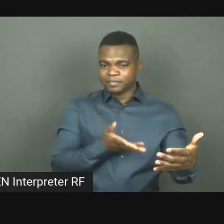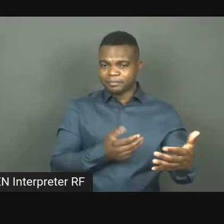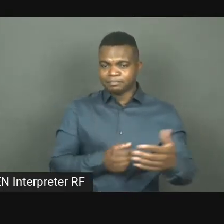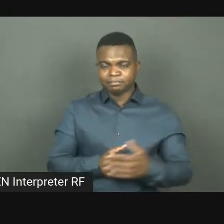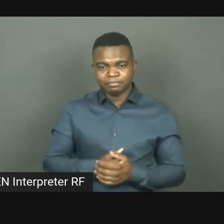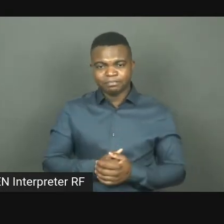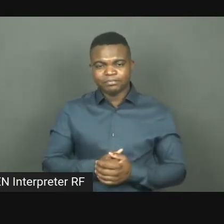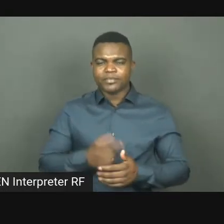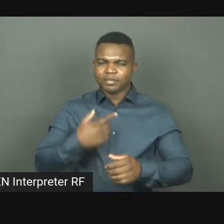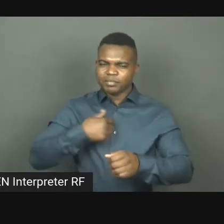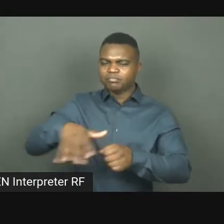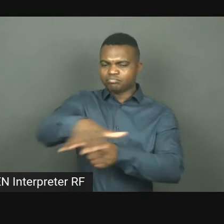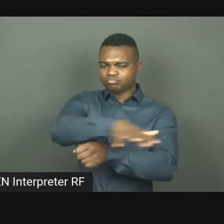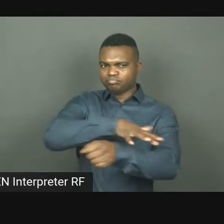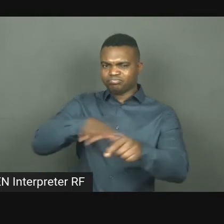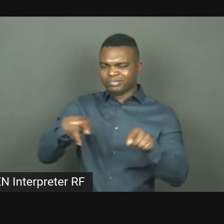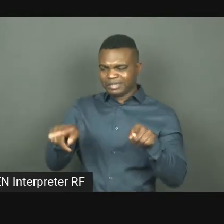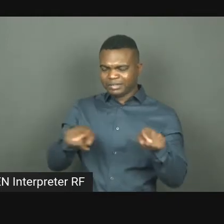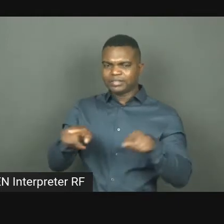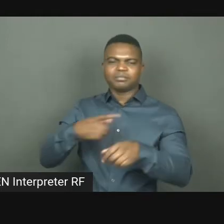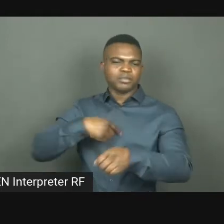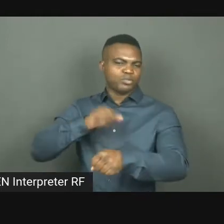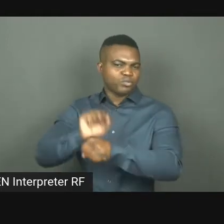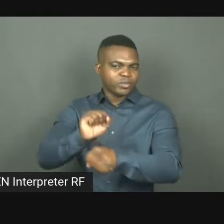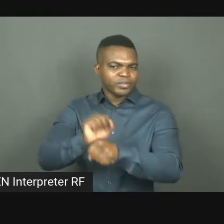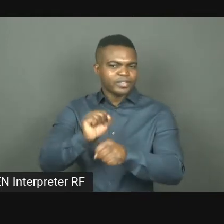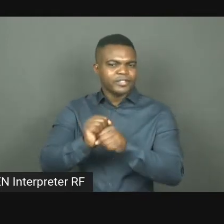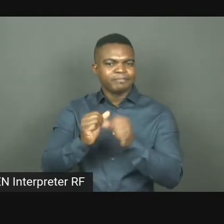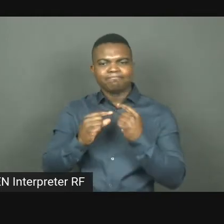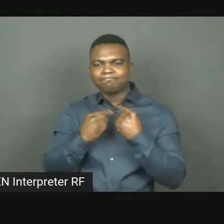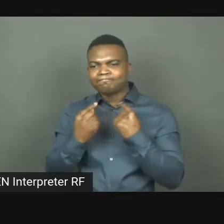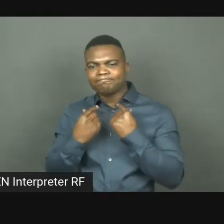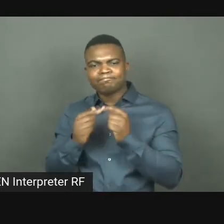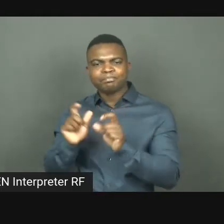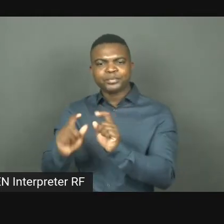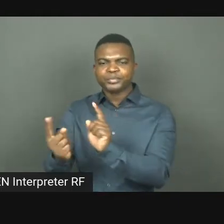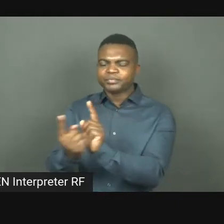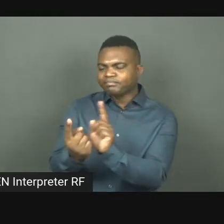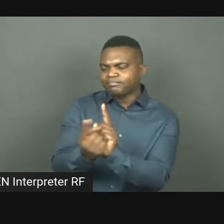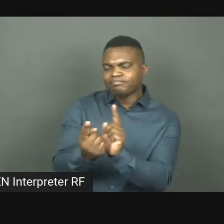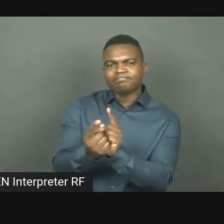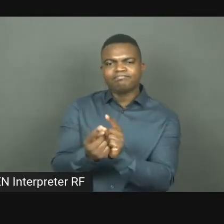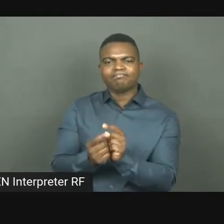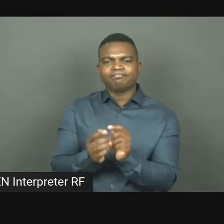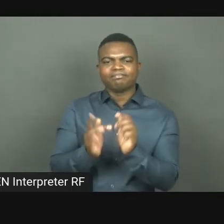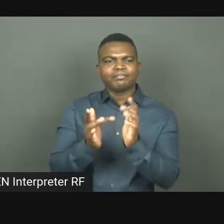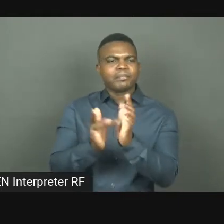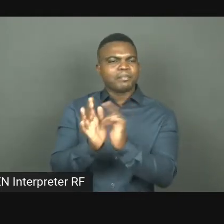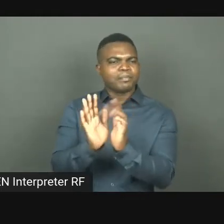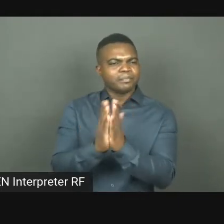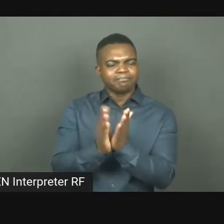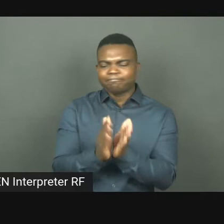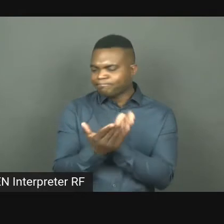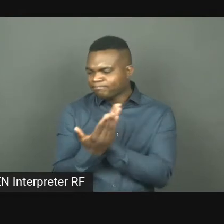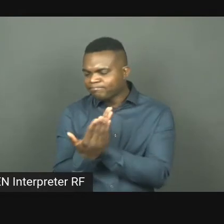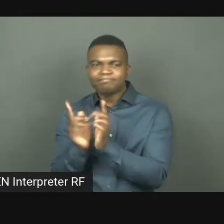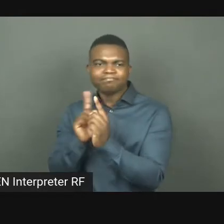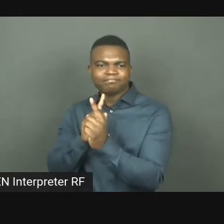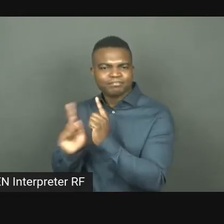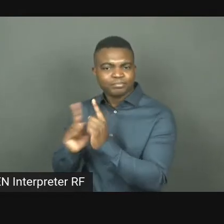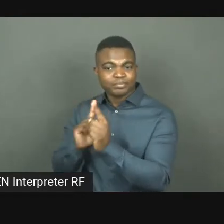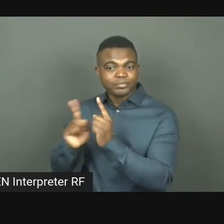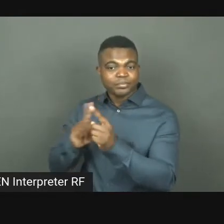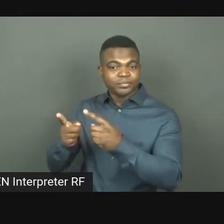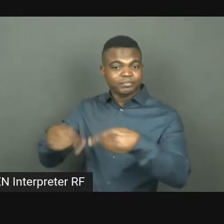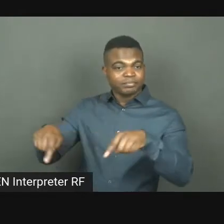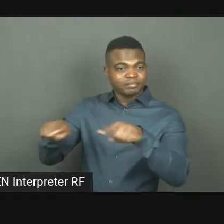to what they were facing. In fact, in many instances, religious traditions that had been part of their lives had rejected